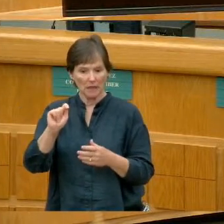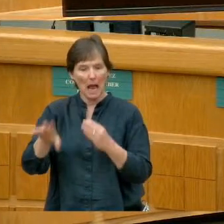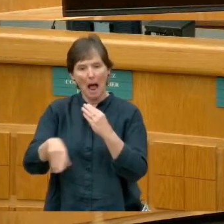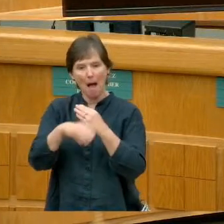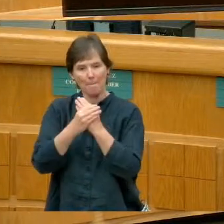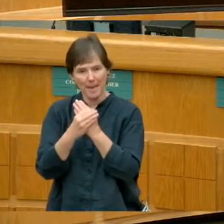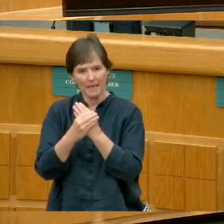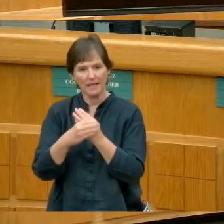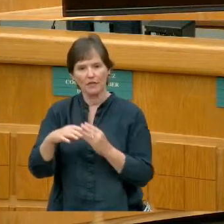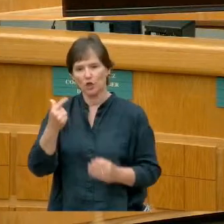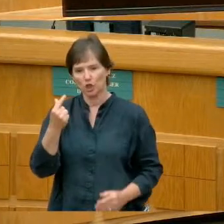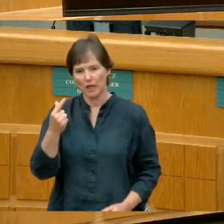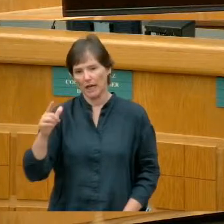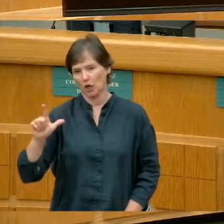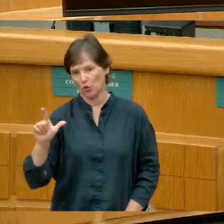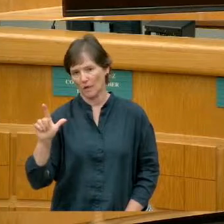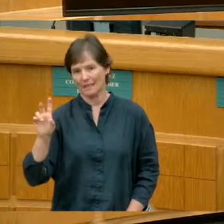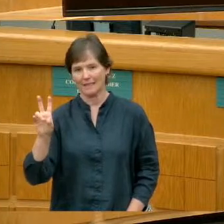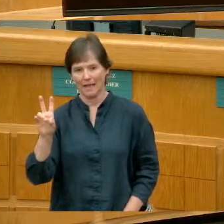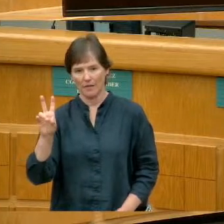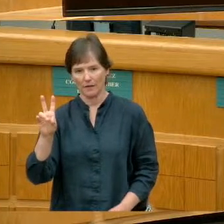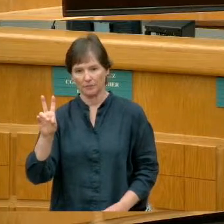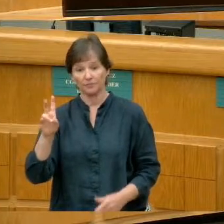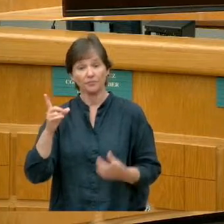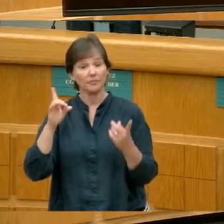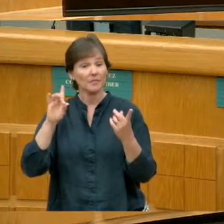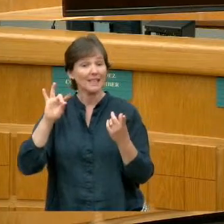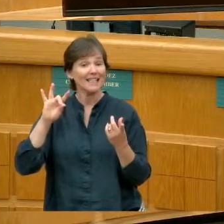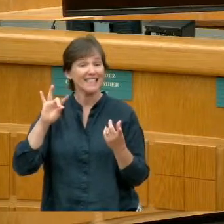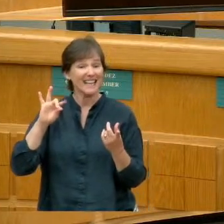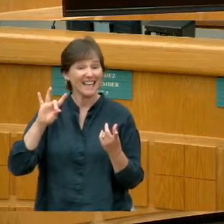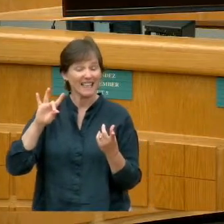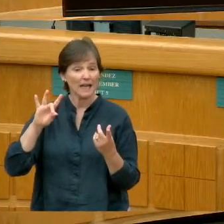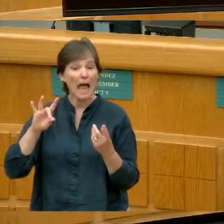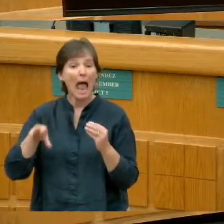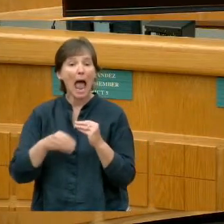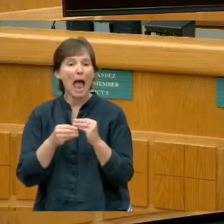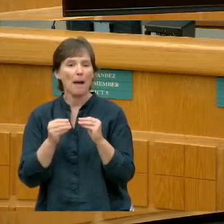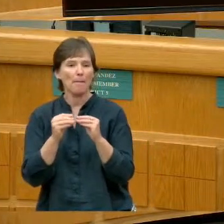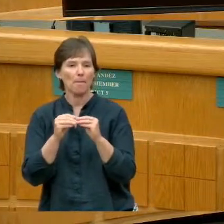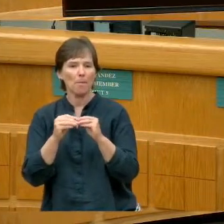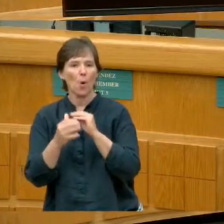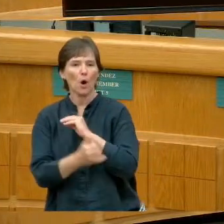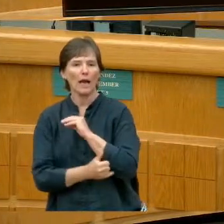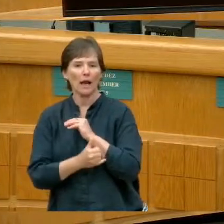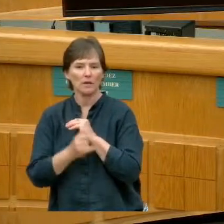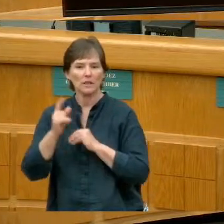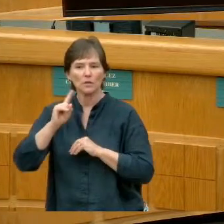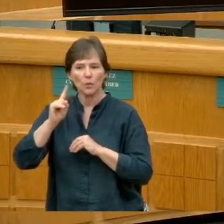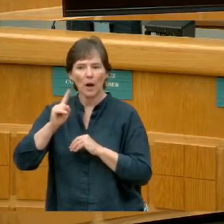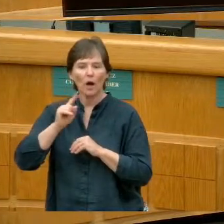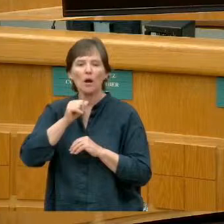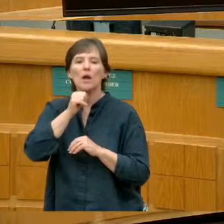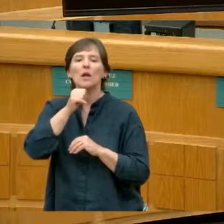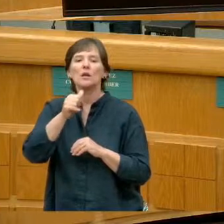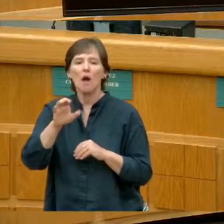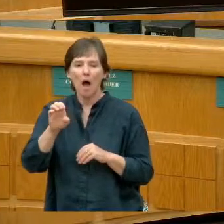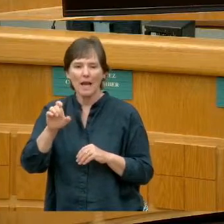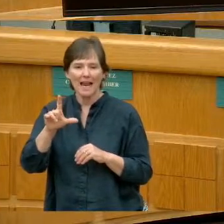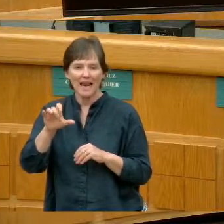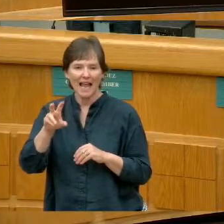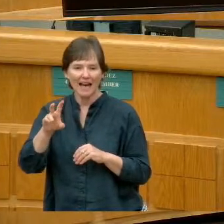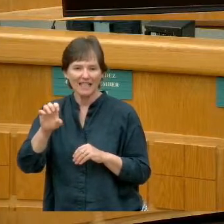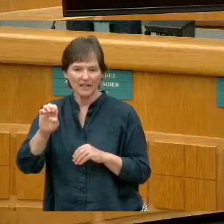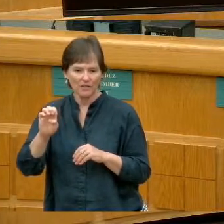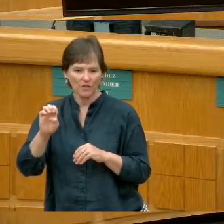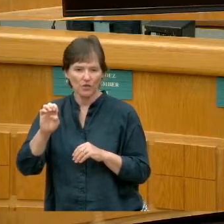he did was he added to the list of counties where non-elective surgeries are prohibited. And I want to direct your